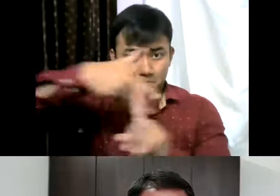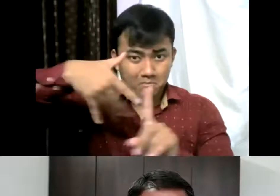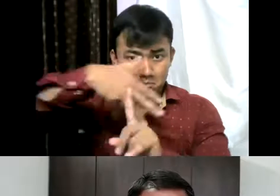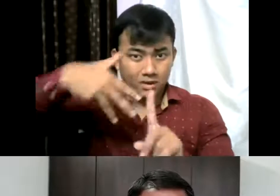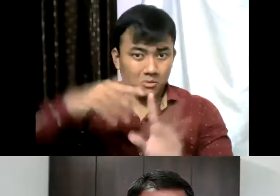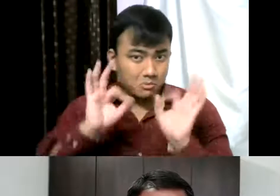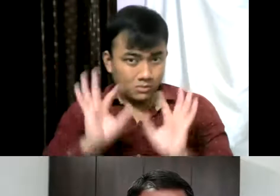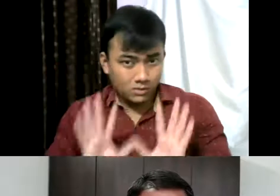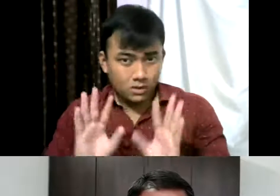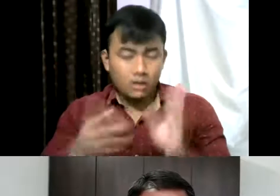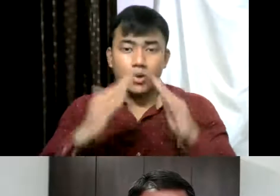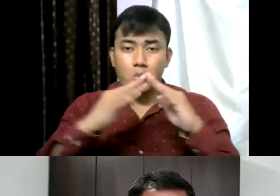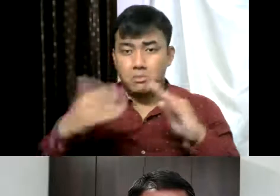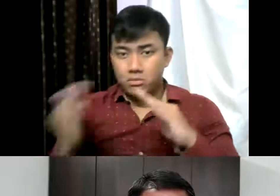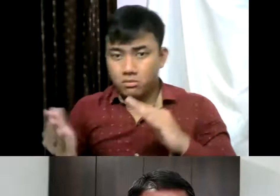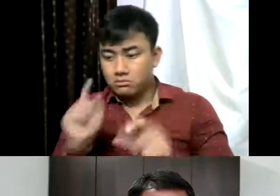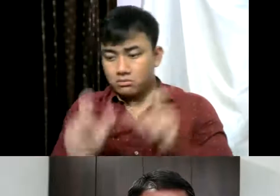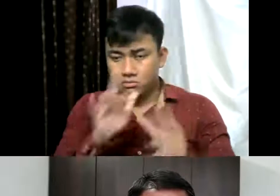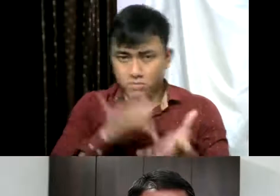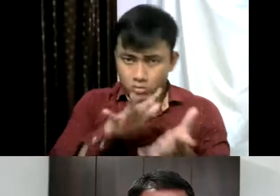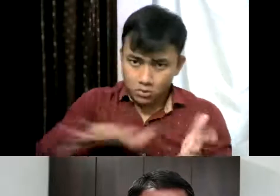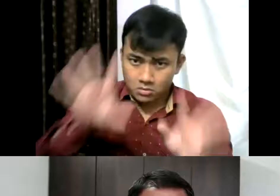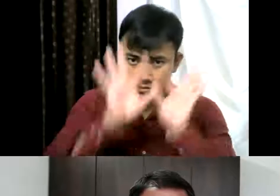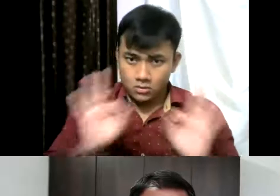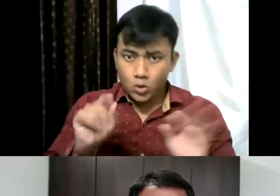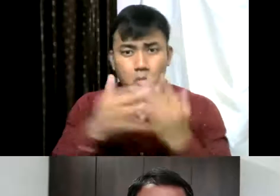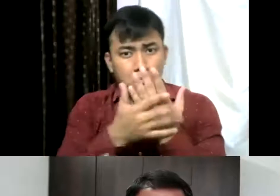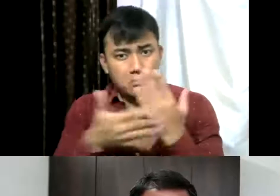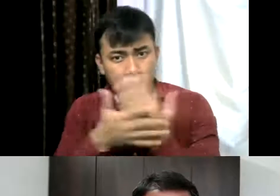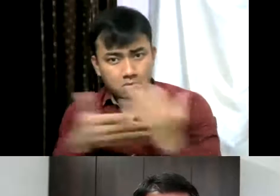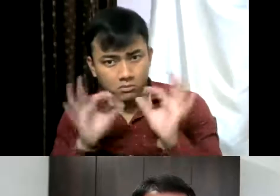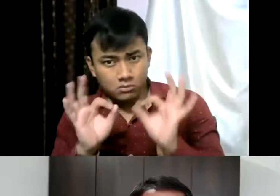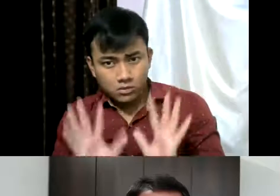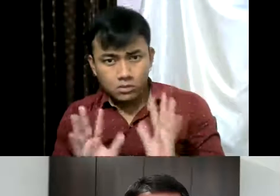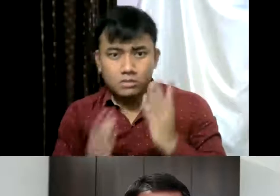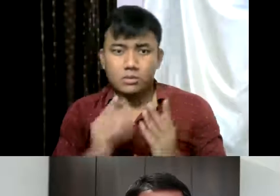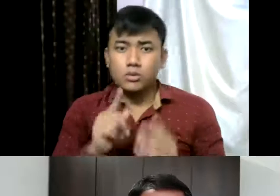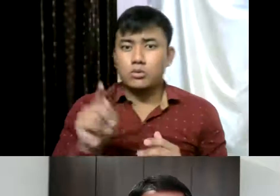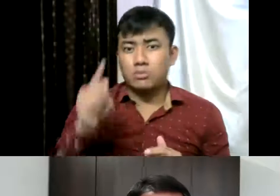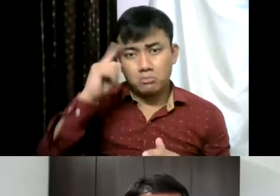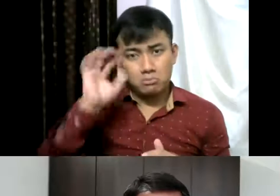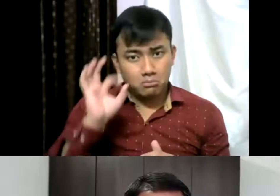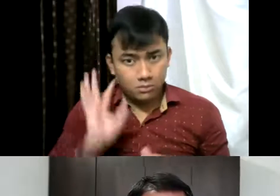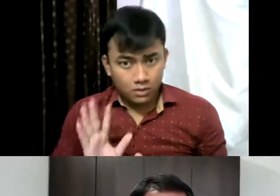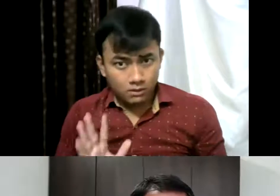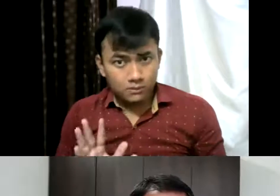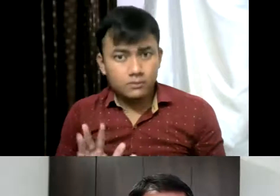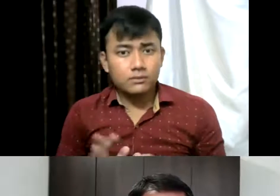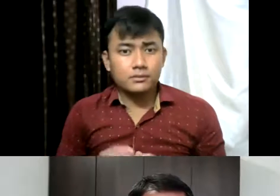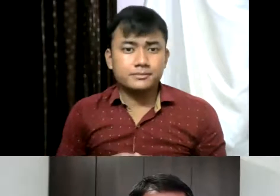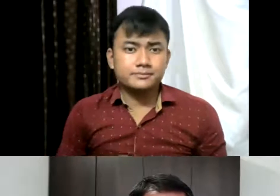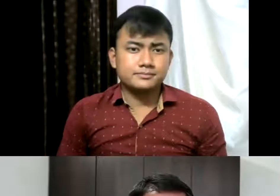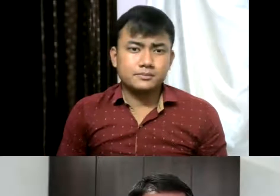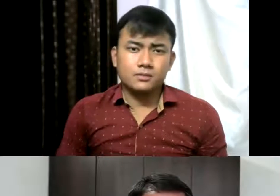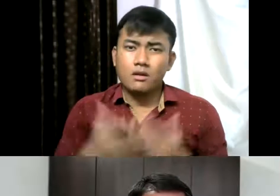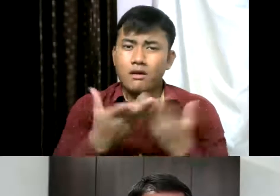live at. Good skills are how well articulate you are in English speaking, etc. All